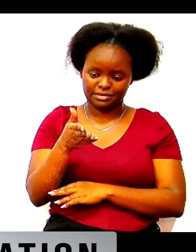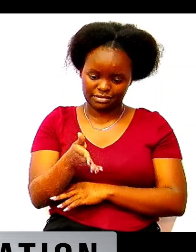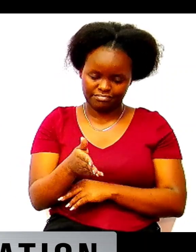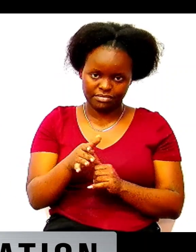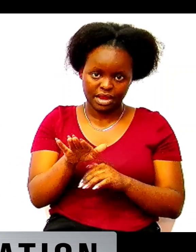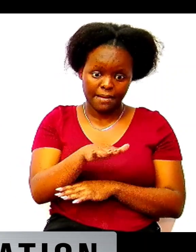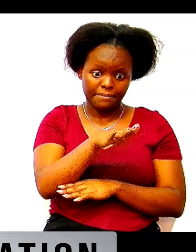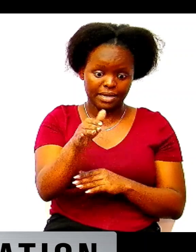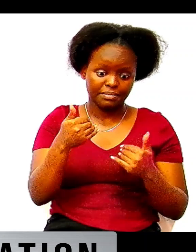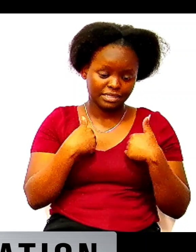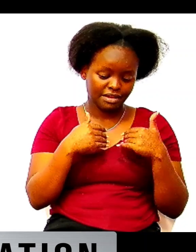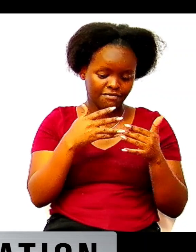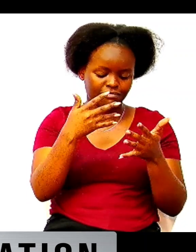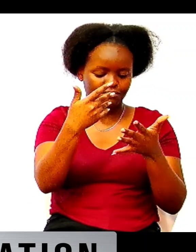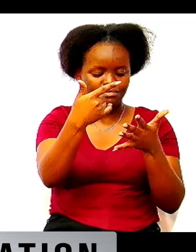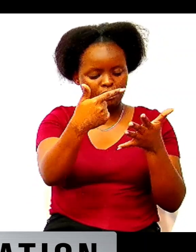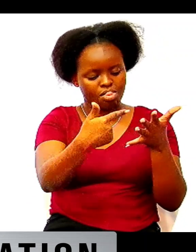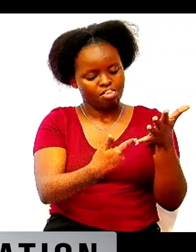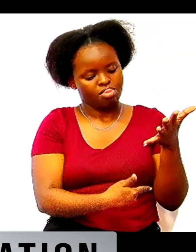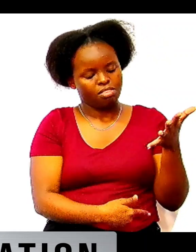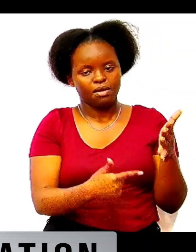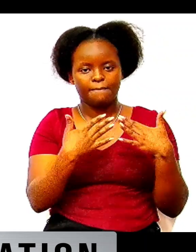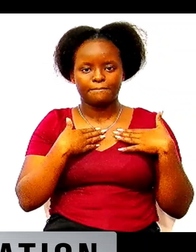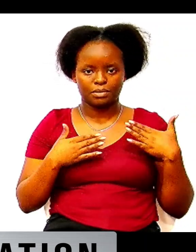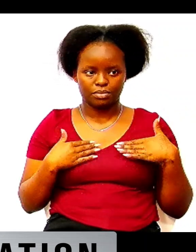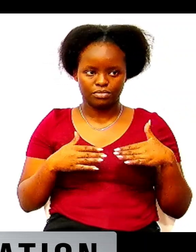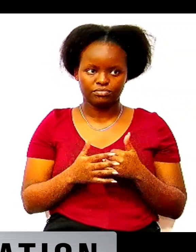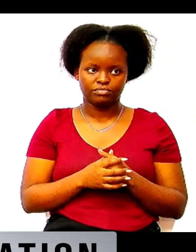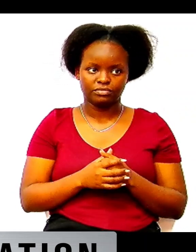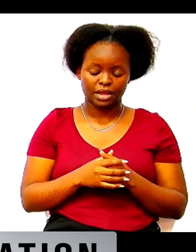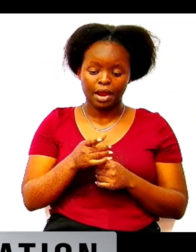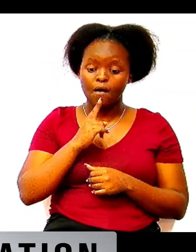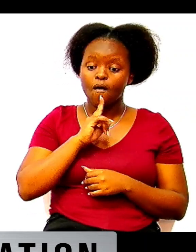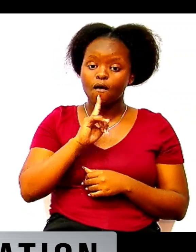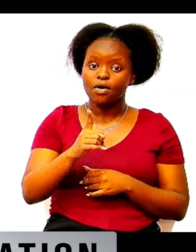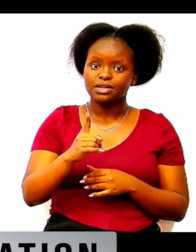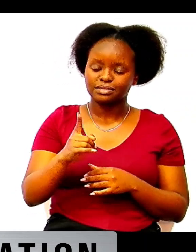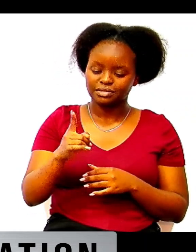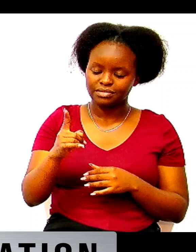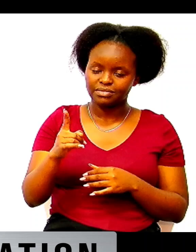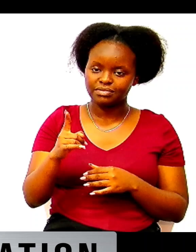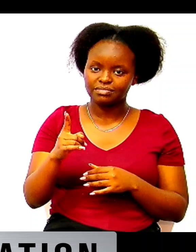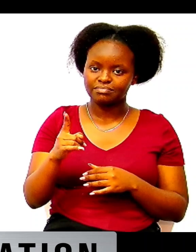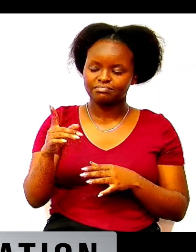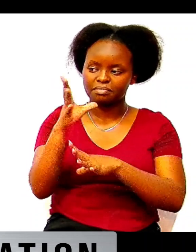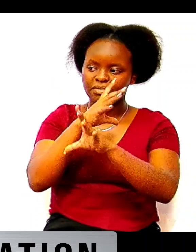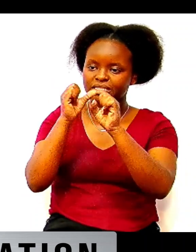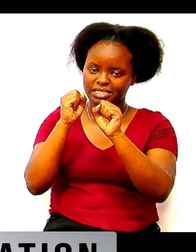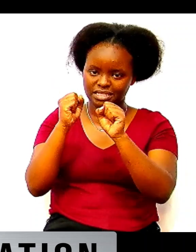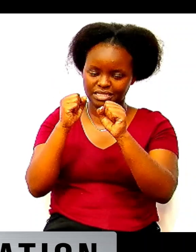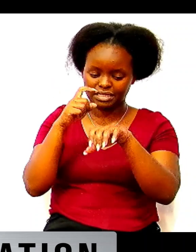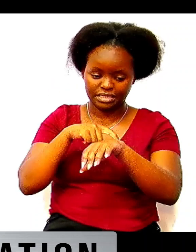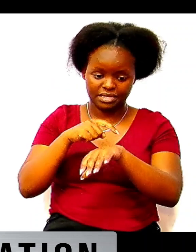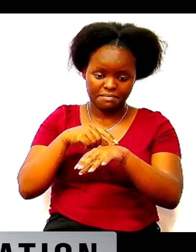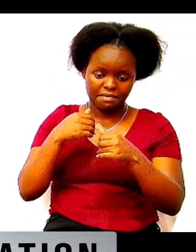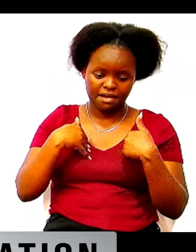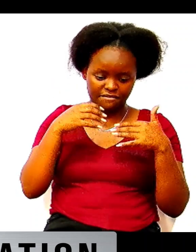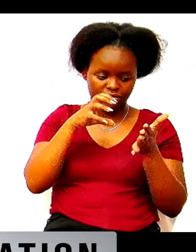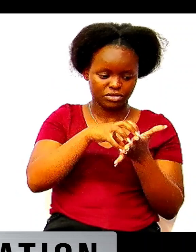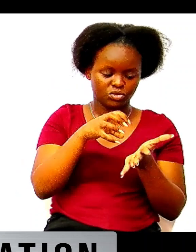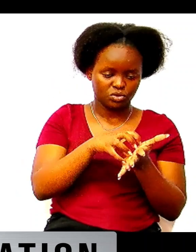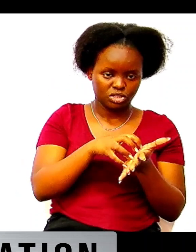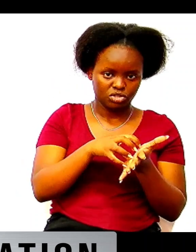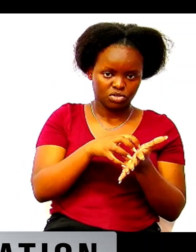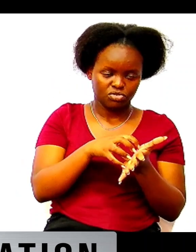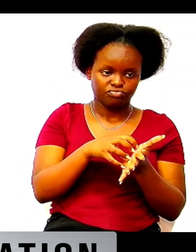that has all those people. And it is parliament that instructs the presidency. So when you get a situation that has been